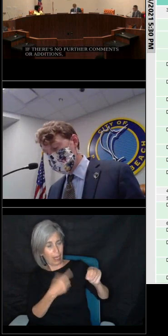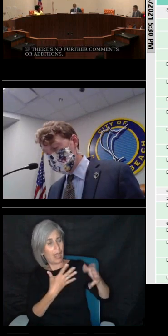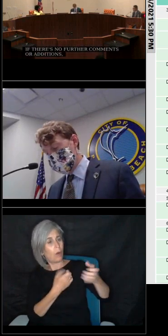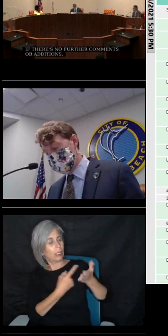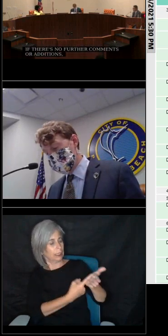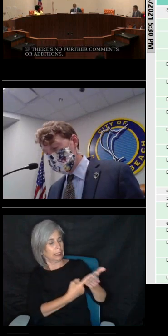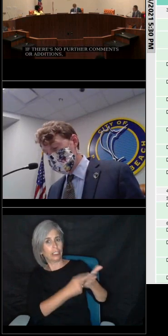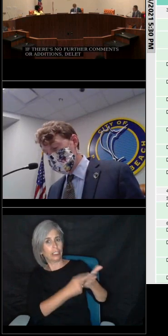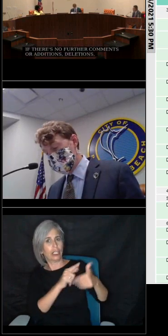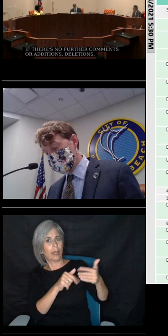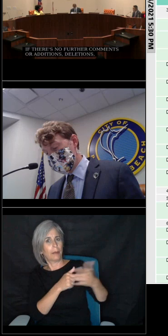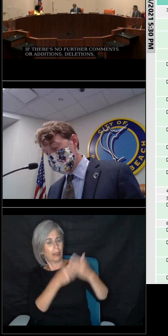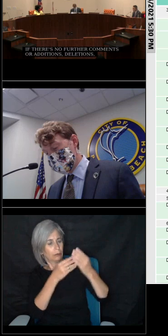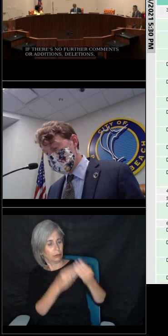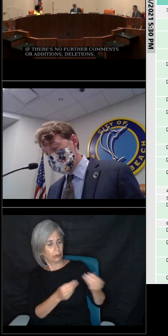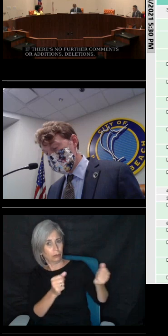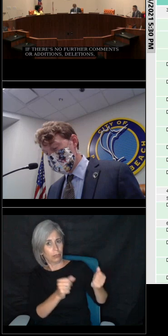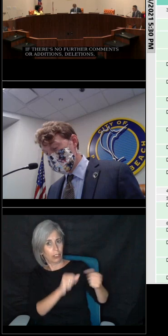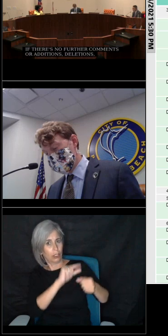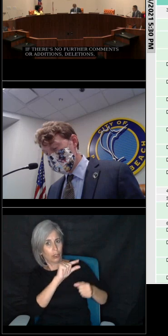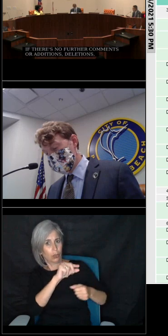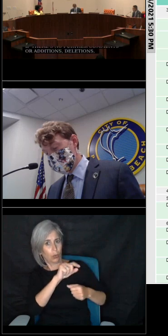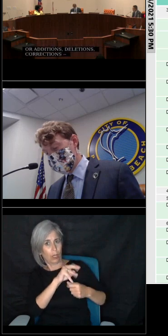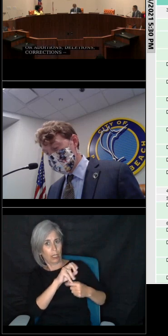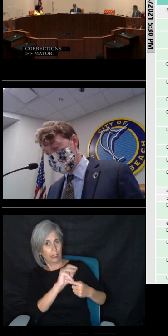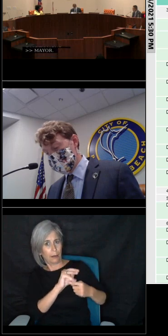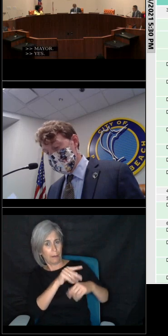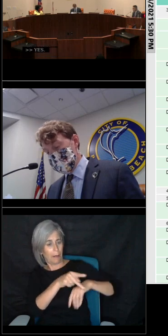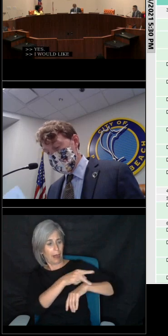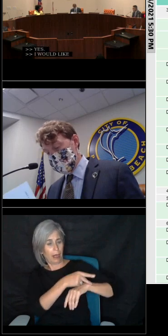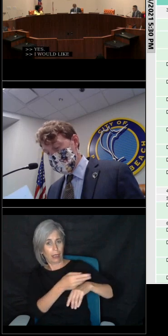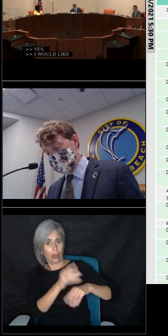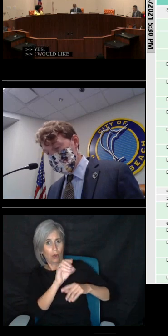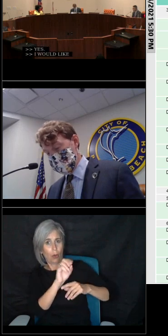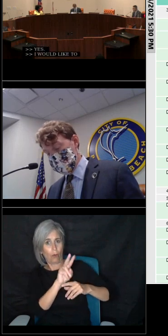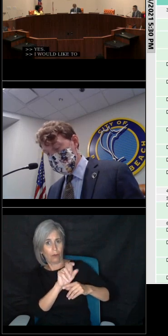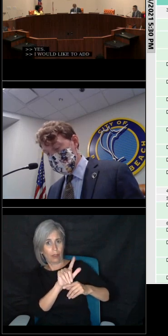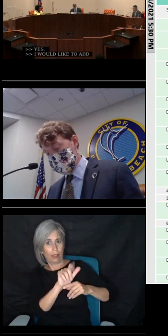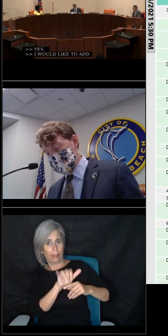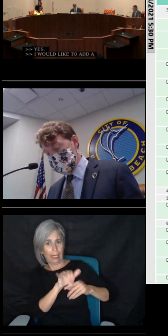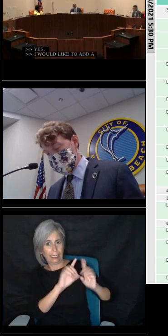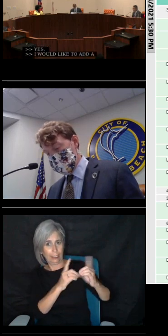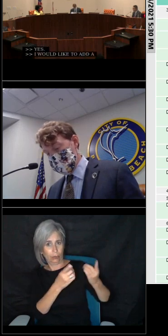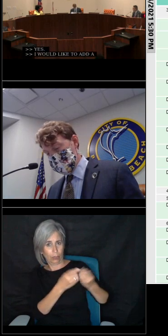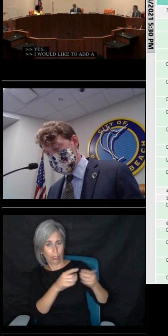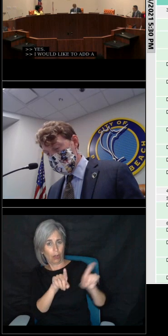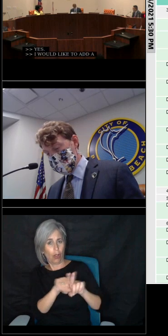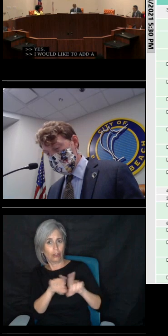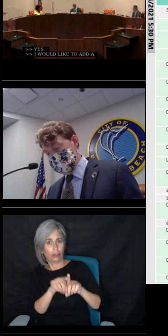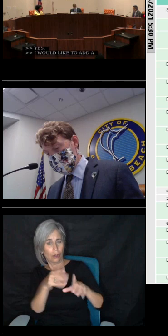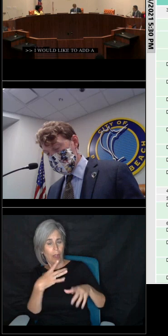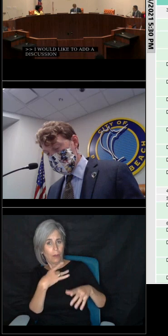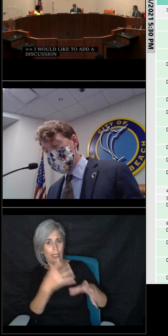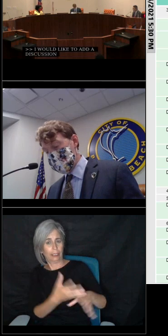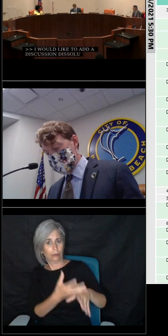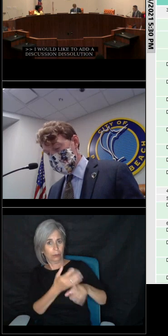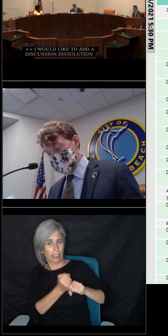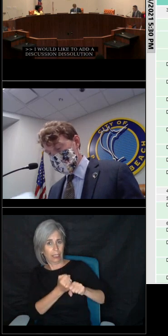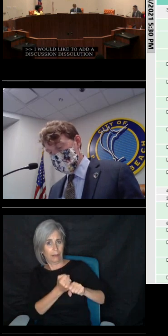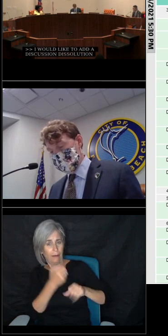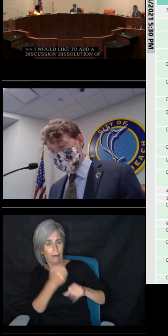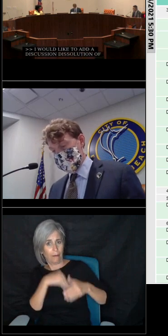the dissolution of the Quantum Park Overlay Dependent District. And I'd also like to receive, and this is all of our